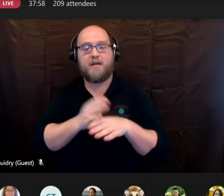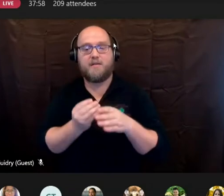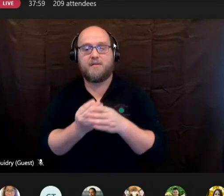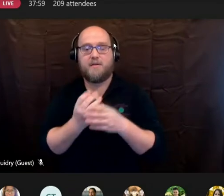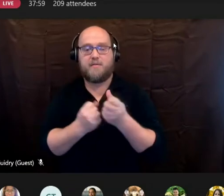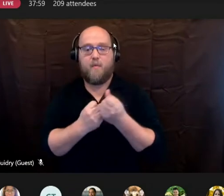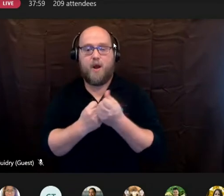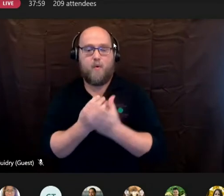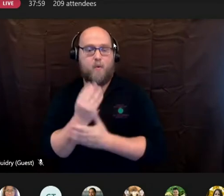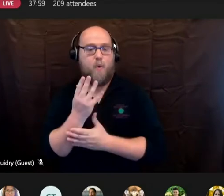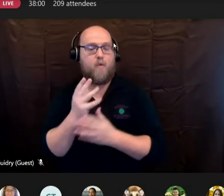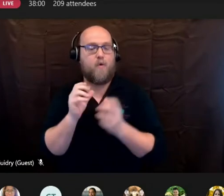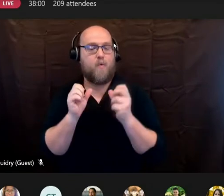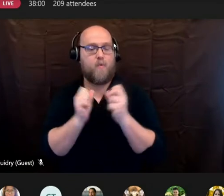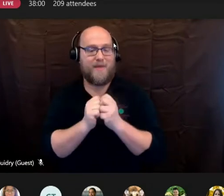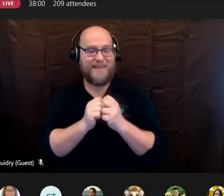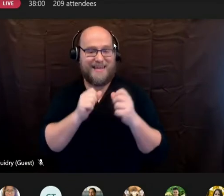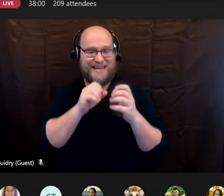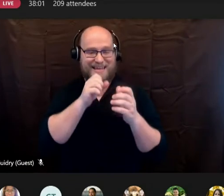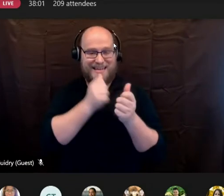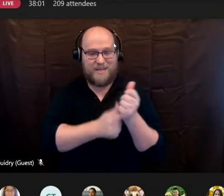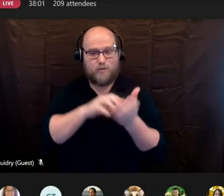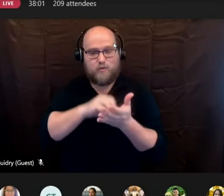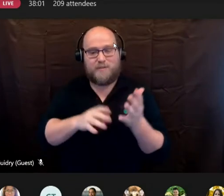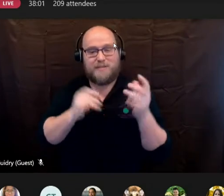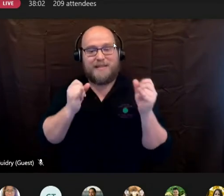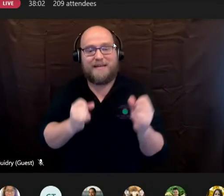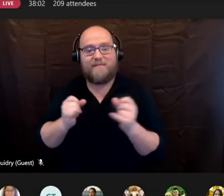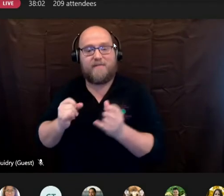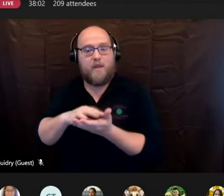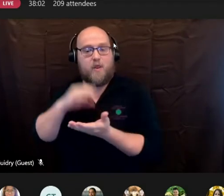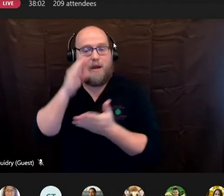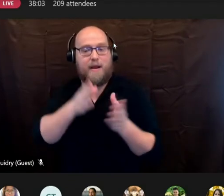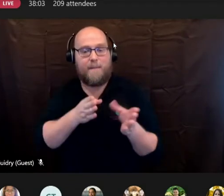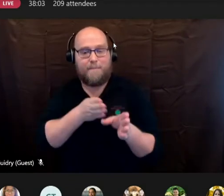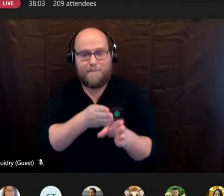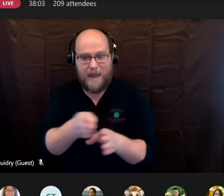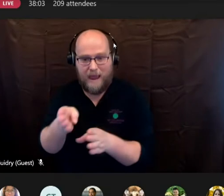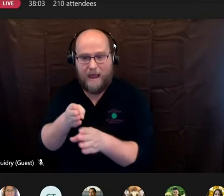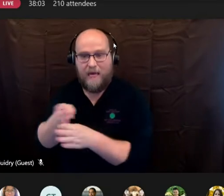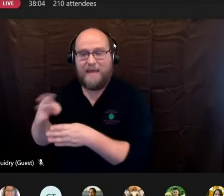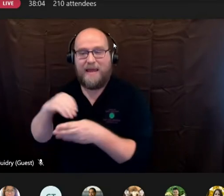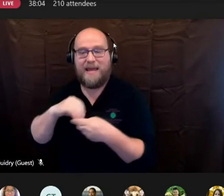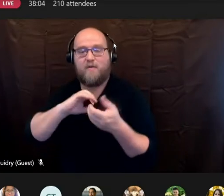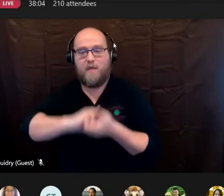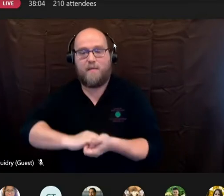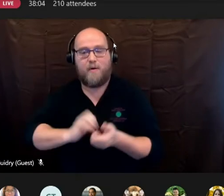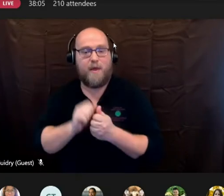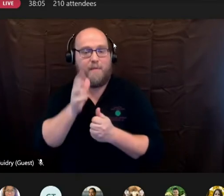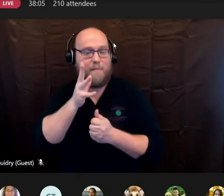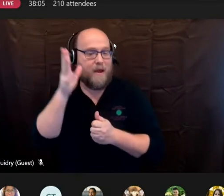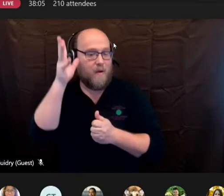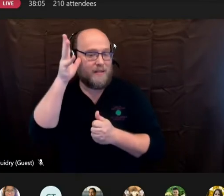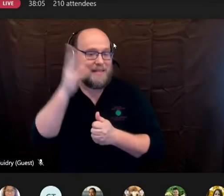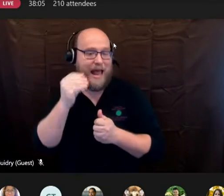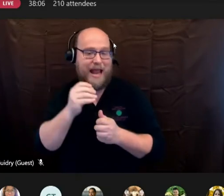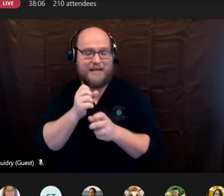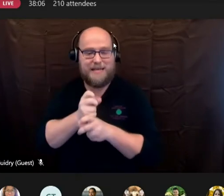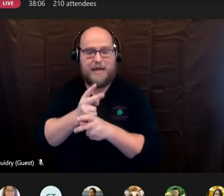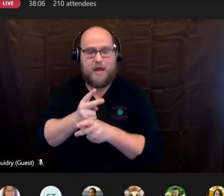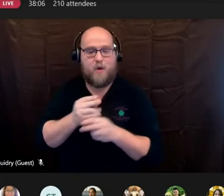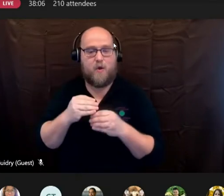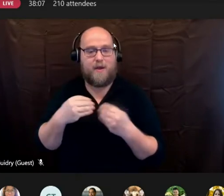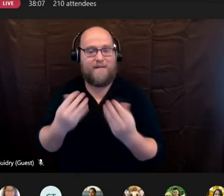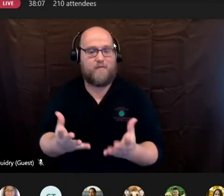caregivers. We will invest in enhanced academic supports, community partnerships, and extended learning opportunities to support